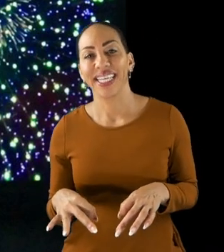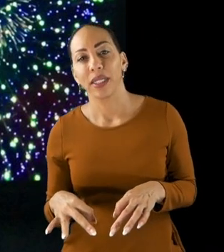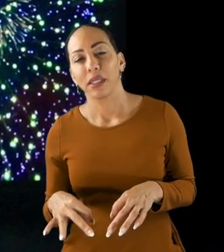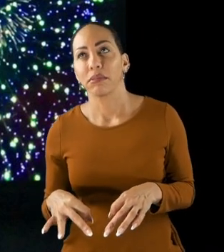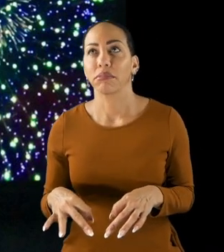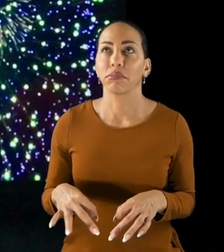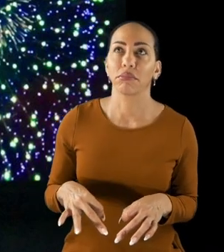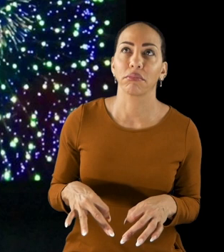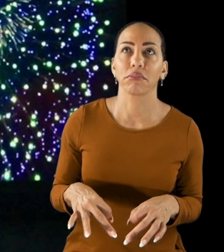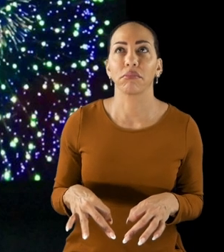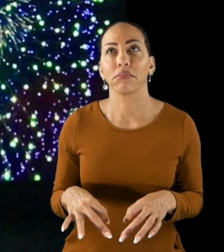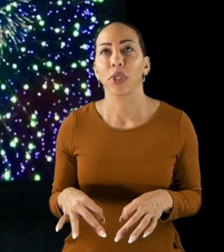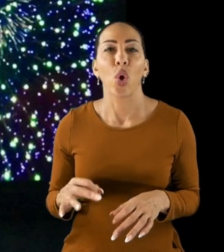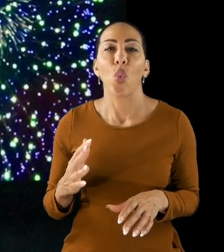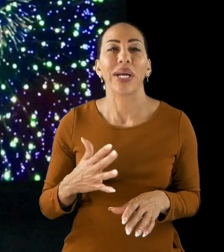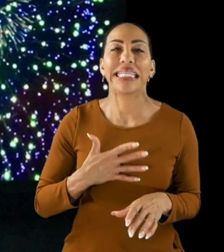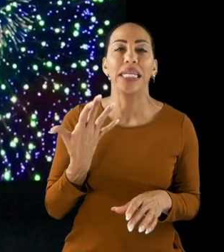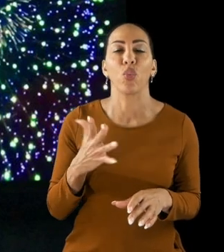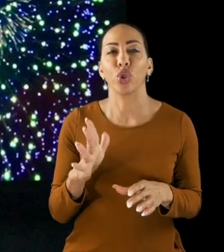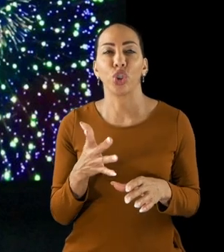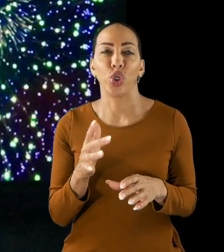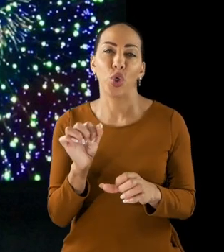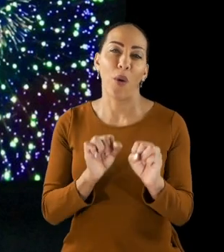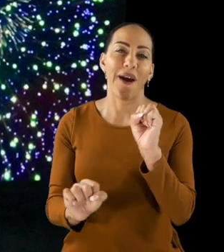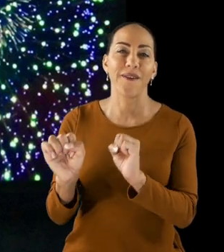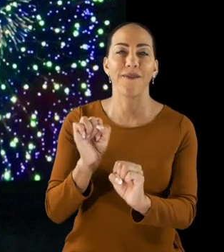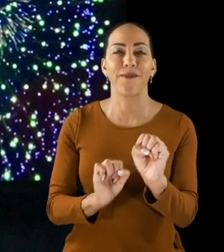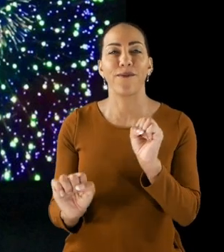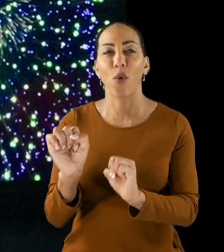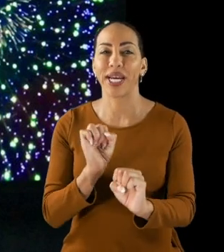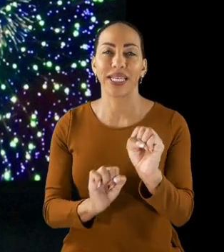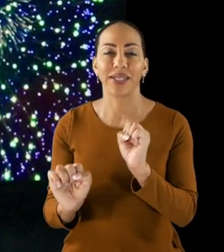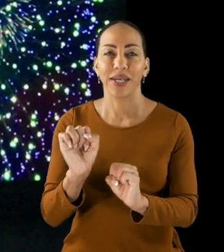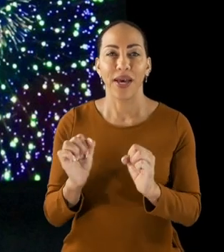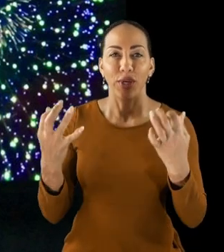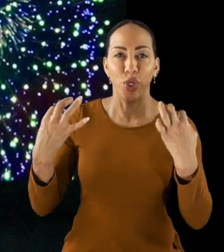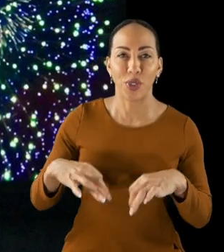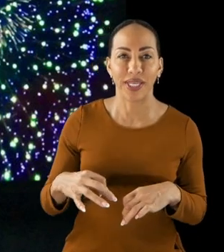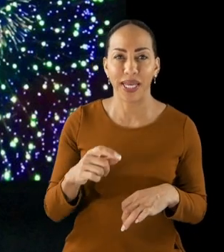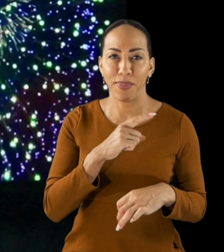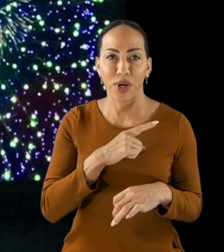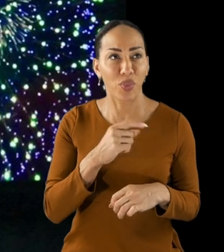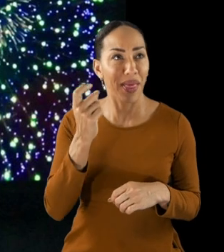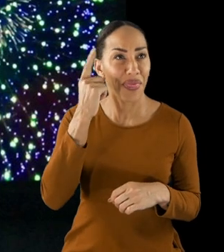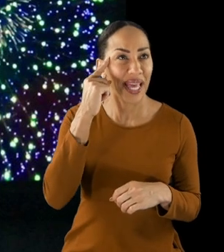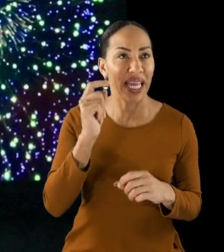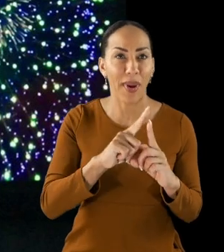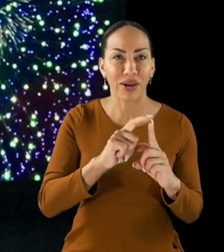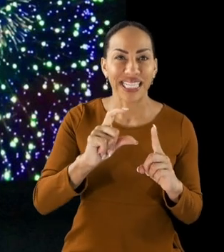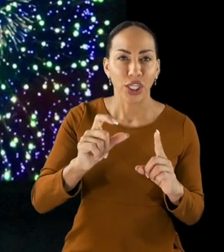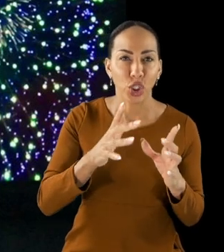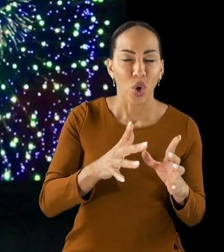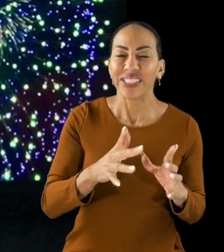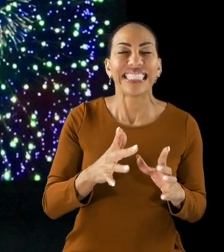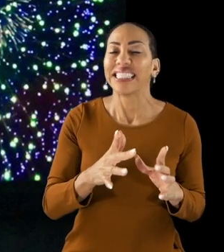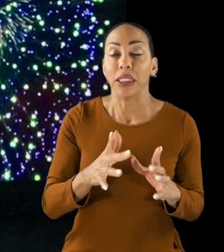be navigating that with performers in terms of a digital provision as well, where it's already quite a big ask to work in